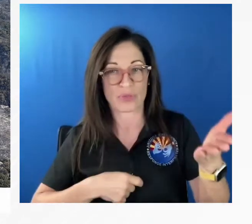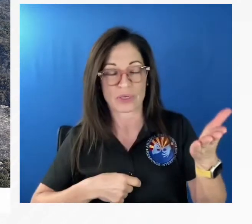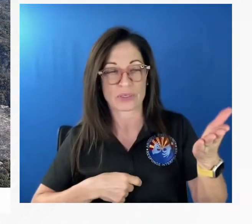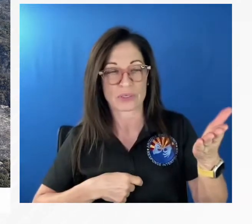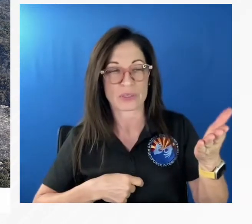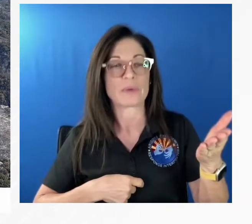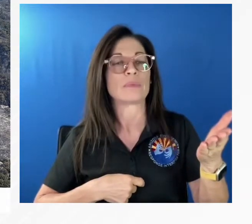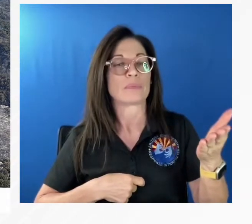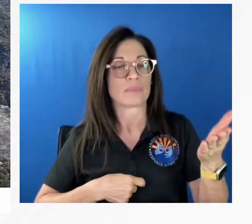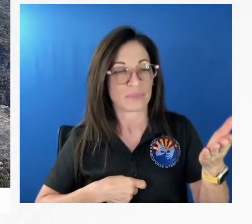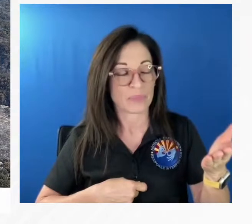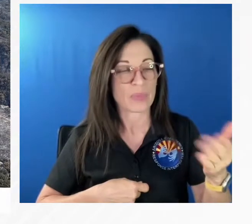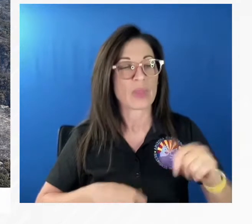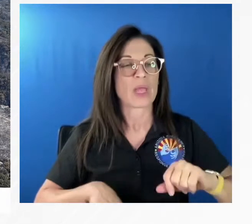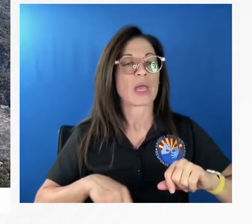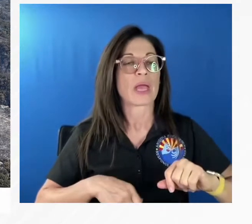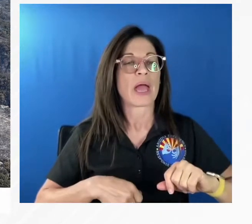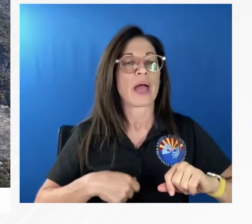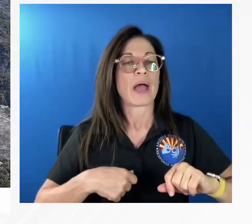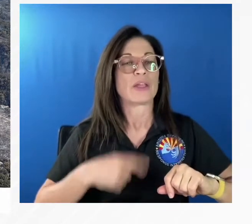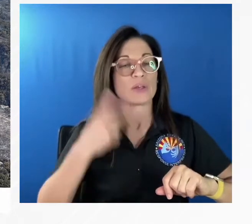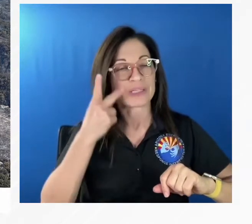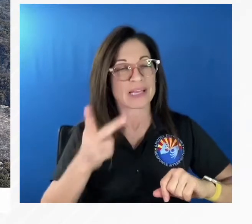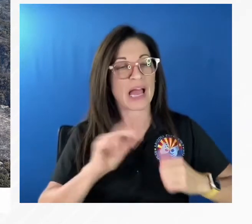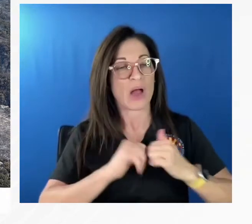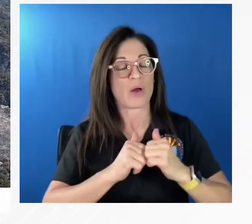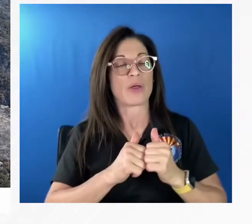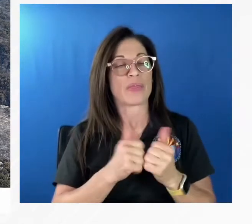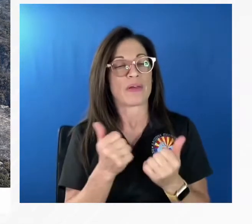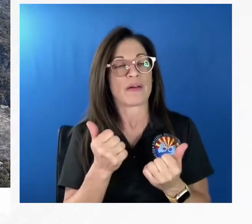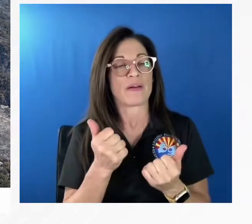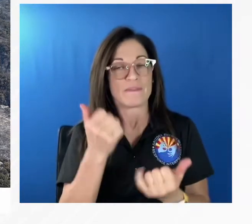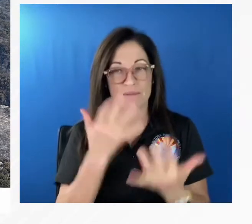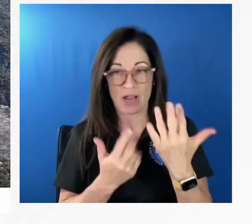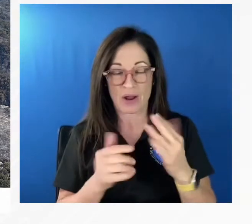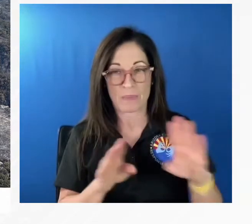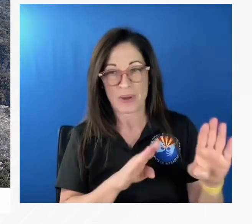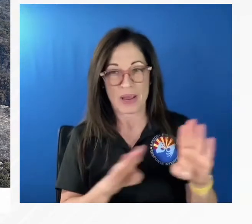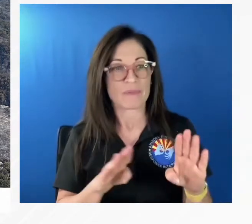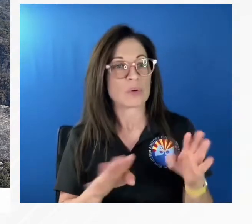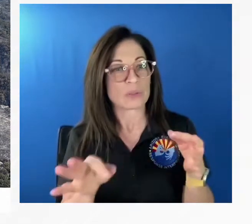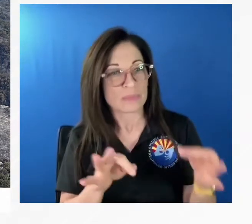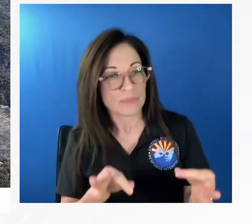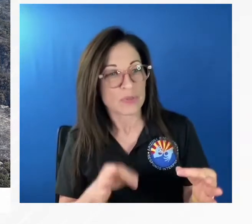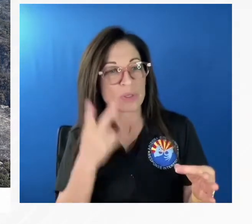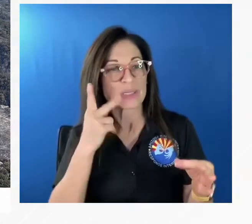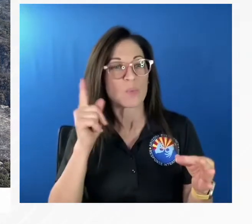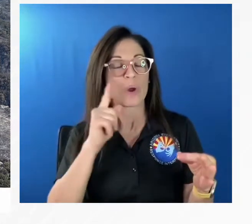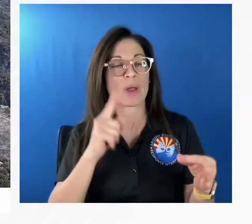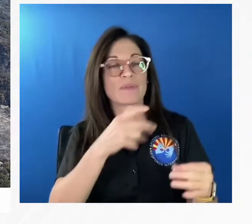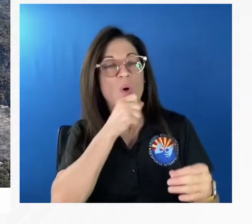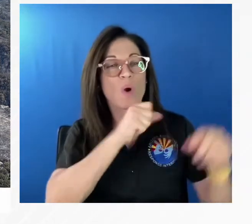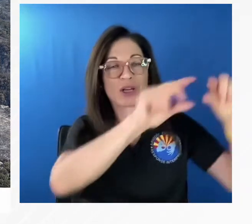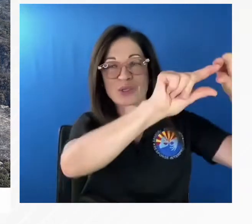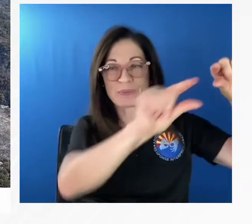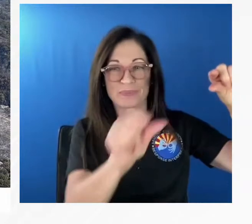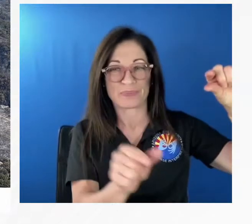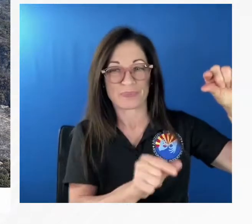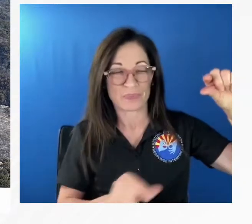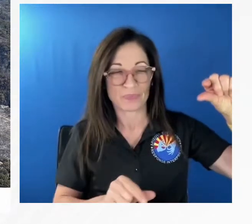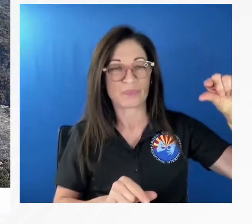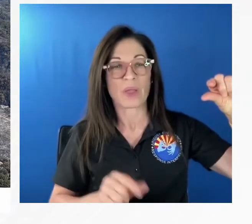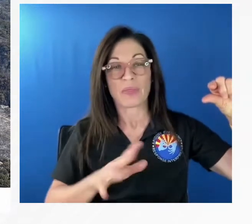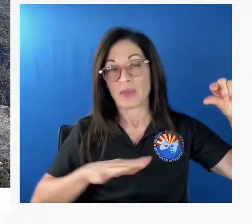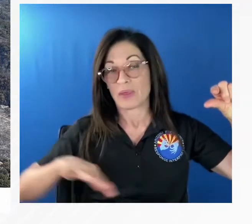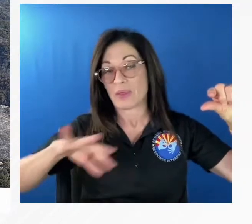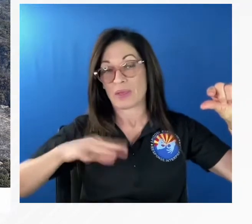1545. You can see how the fire behavior is moderated. You can see where the retardant line was put in, and then on the backside where it kind of hooked in, and you can see